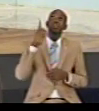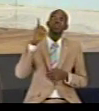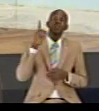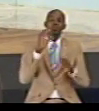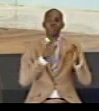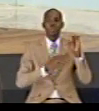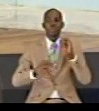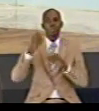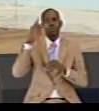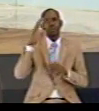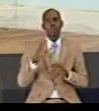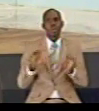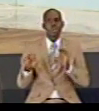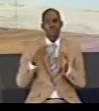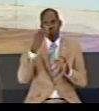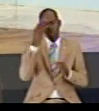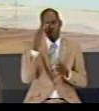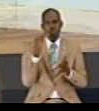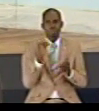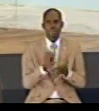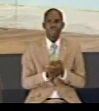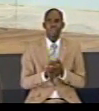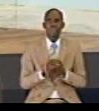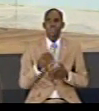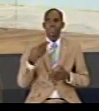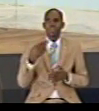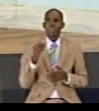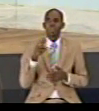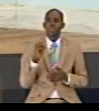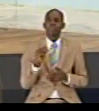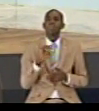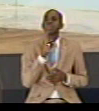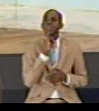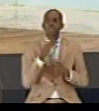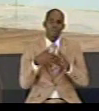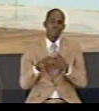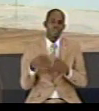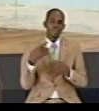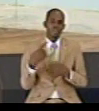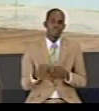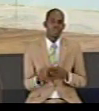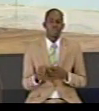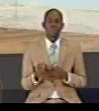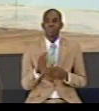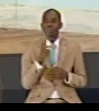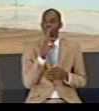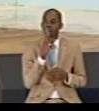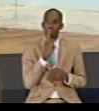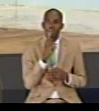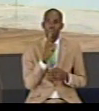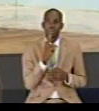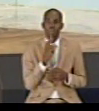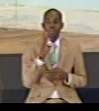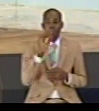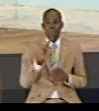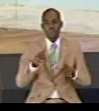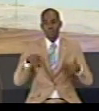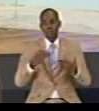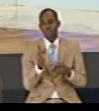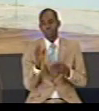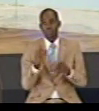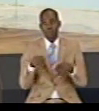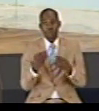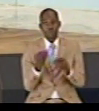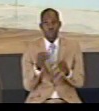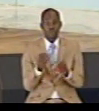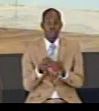do you know the heart is panting after the water brooks? Number one, by going in the direction of